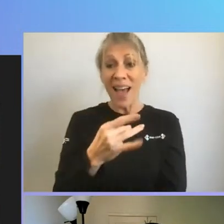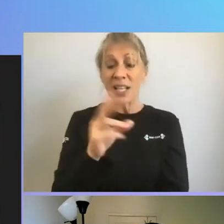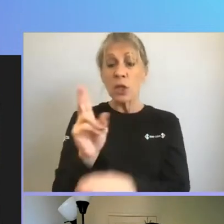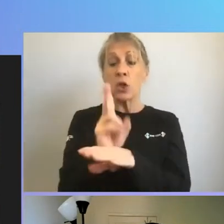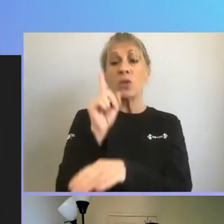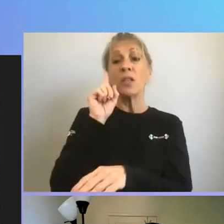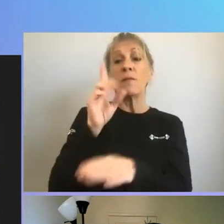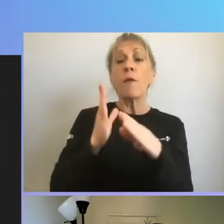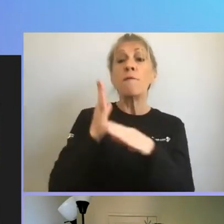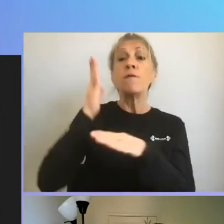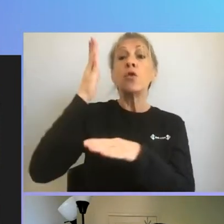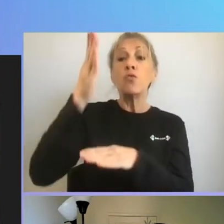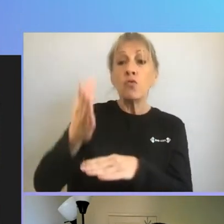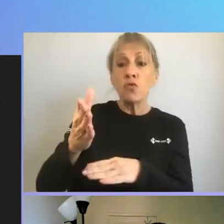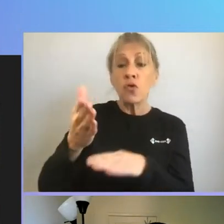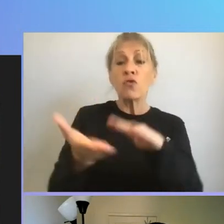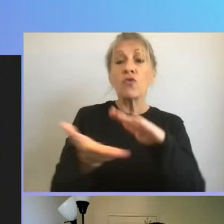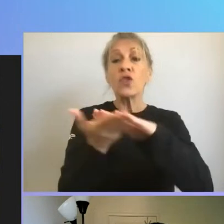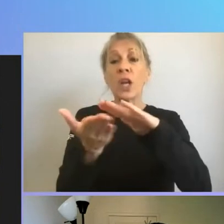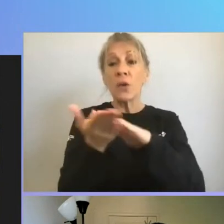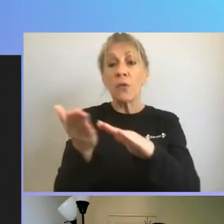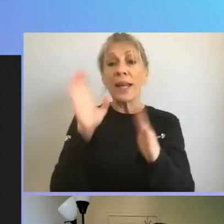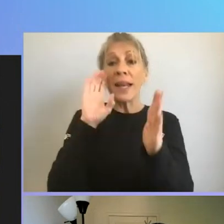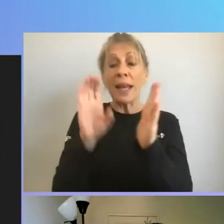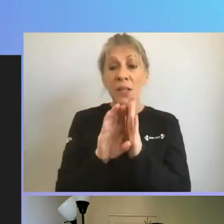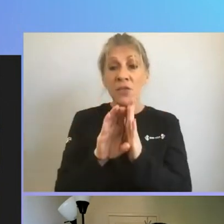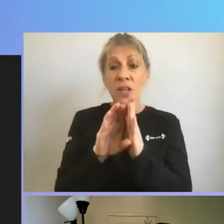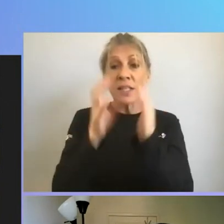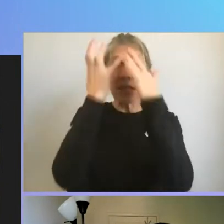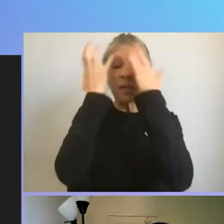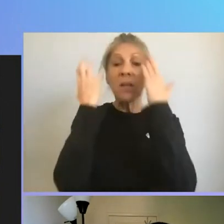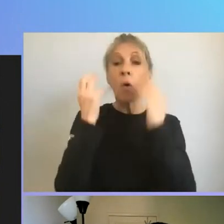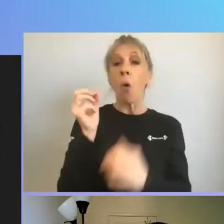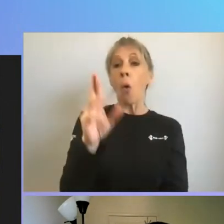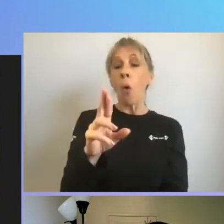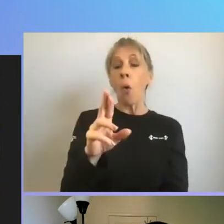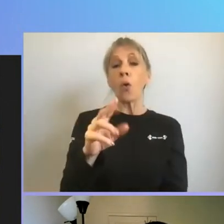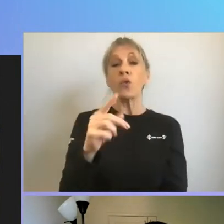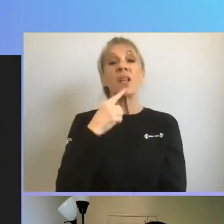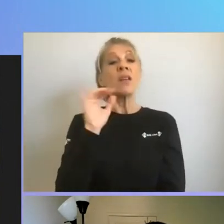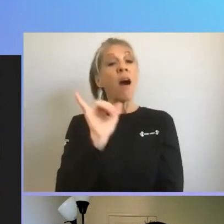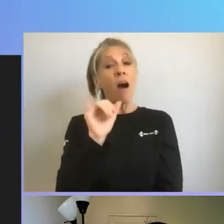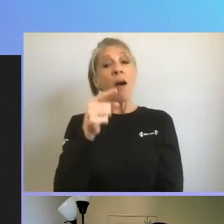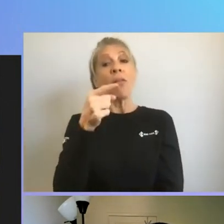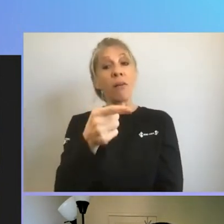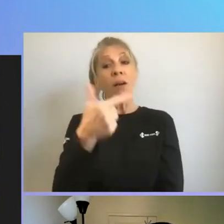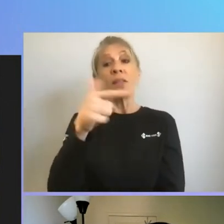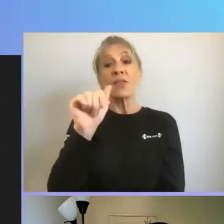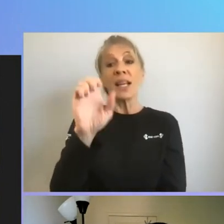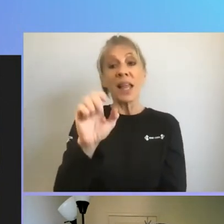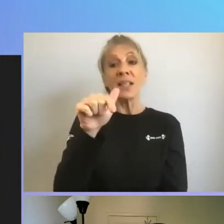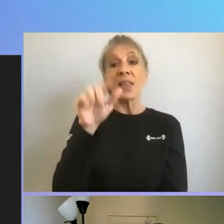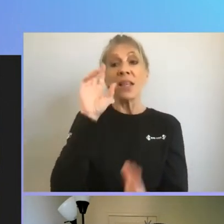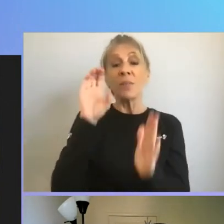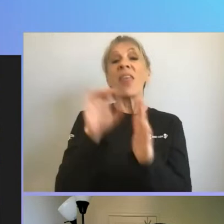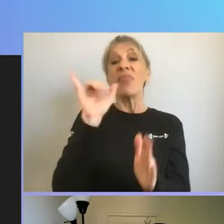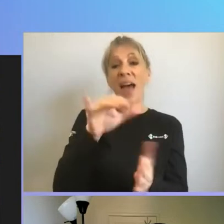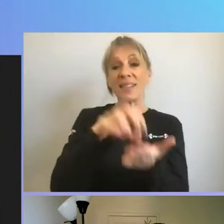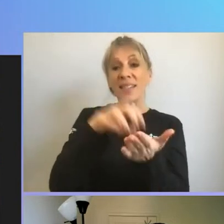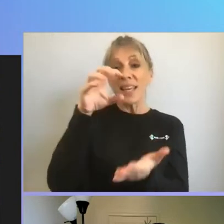generated images. Or she can just hear that, oh, there's this glaze on this image, so that's the cake that I